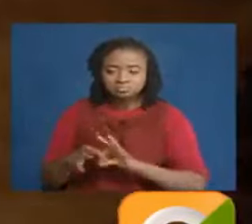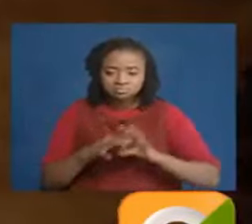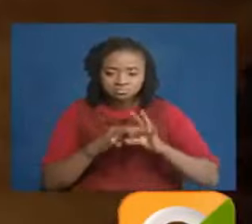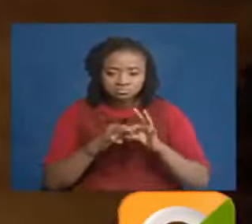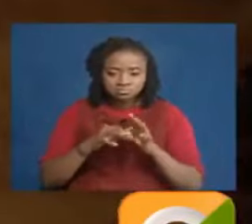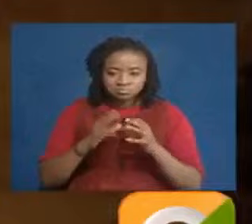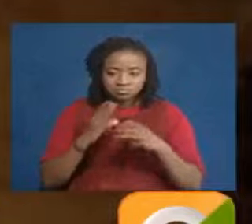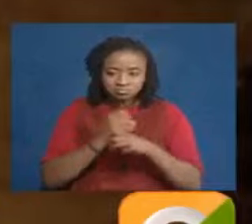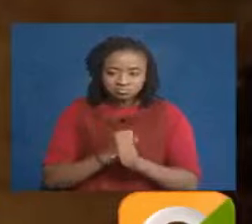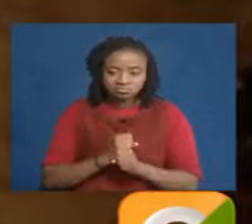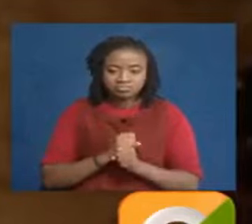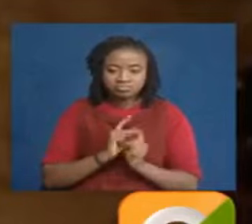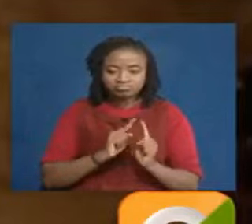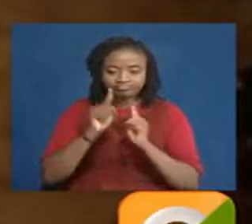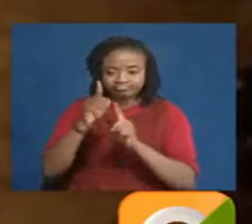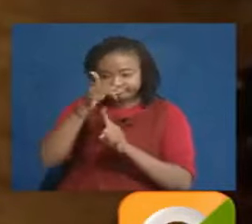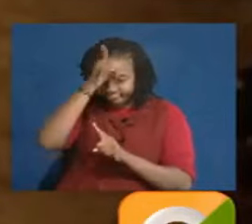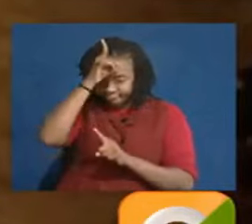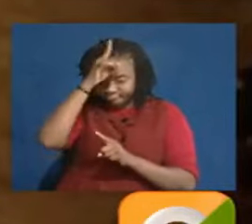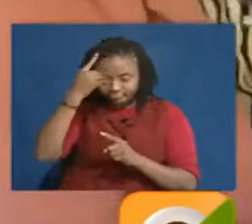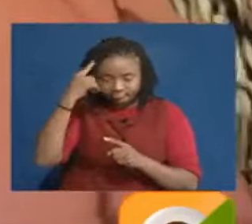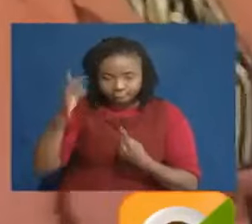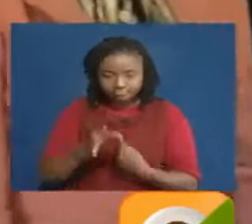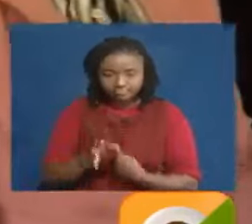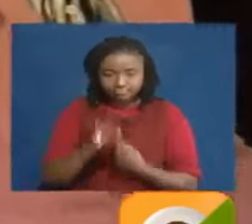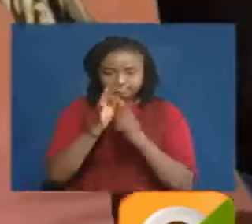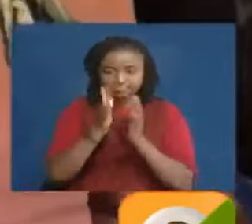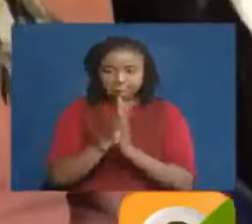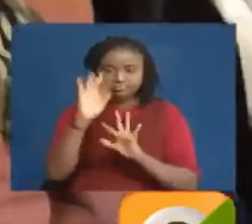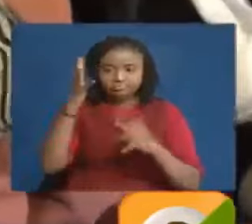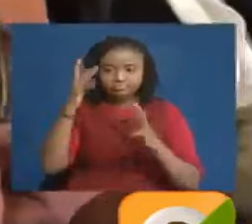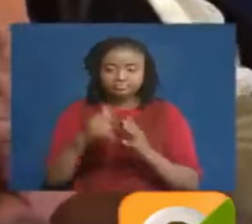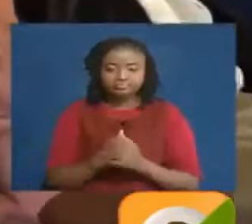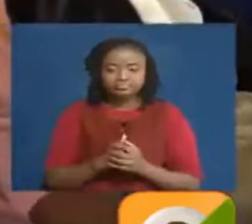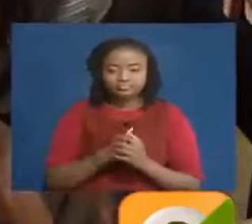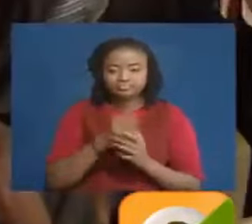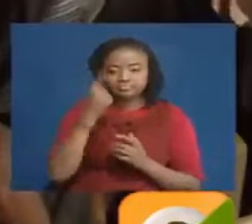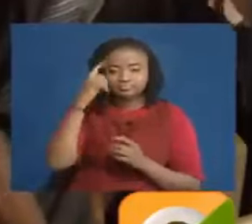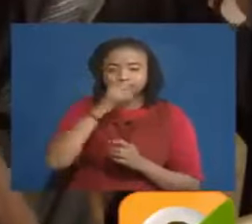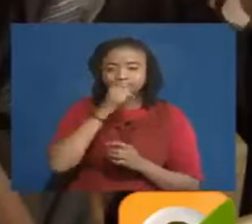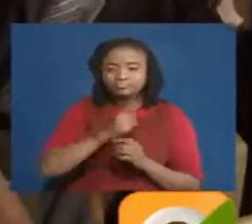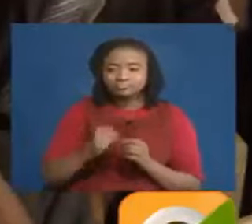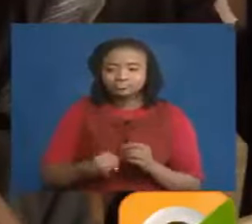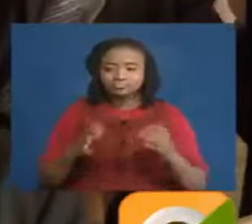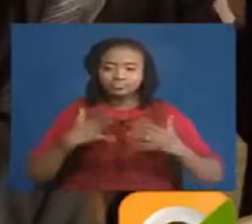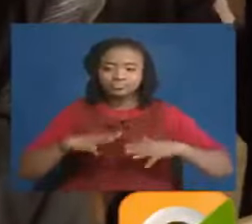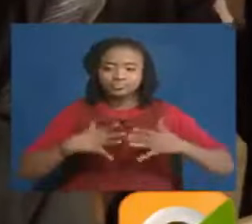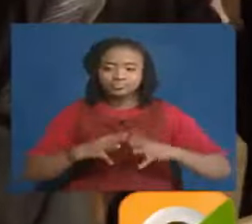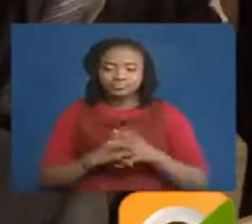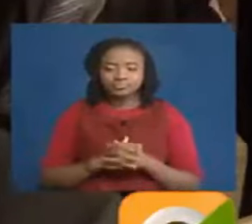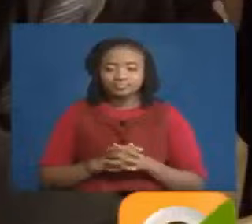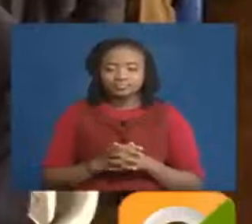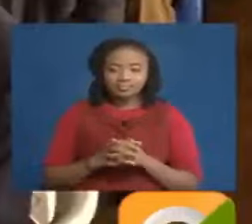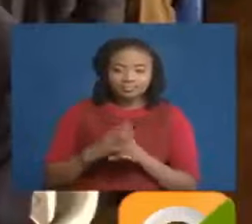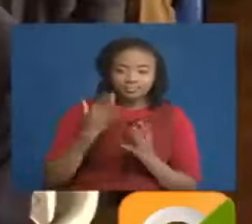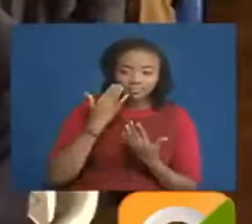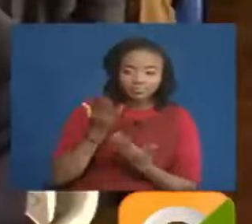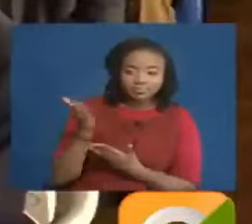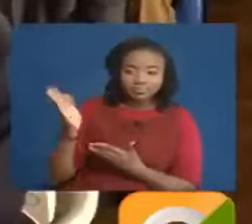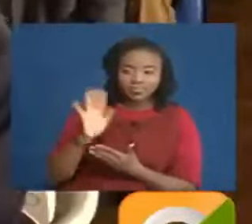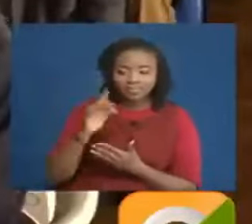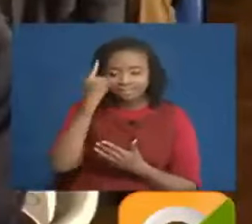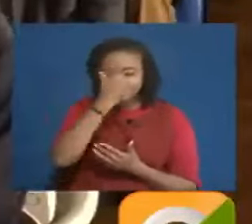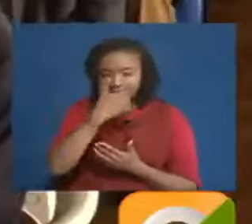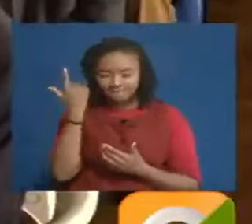to Nyagesa village for a special kind of celebration, one about the elderly. From their faces inside this church